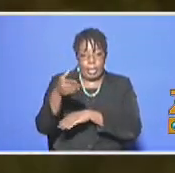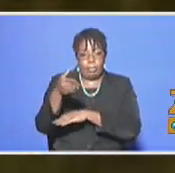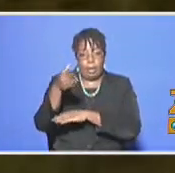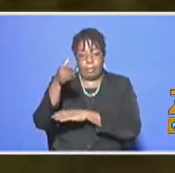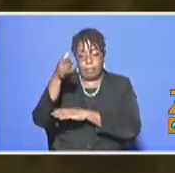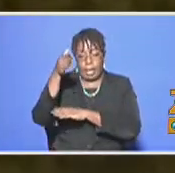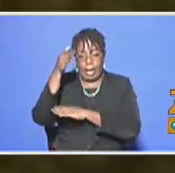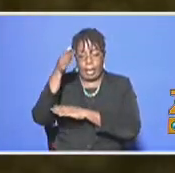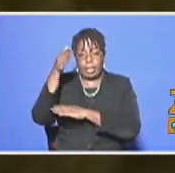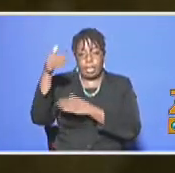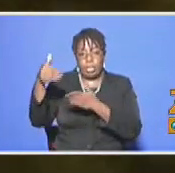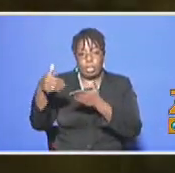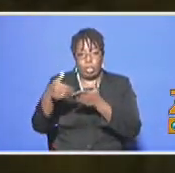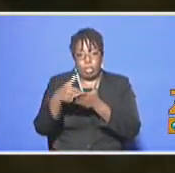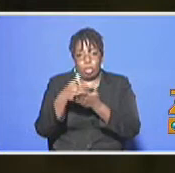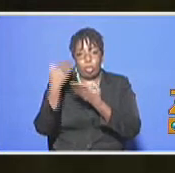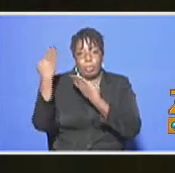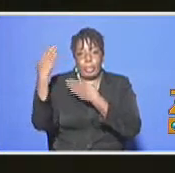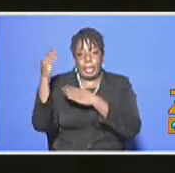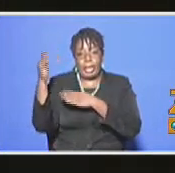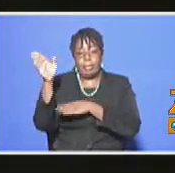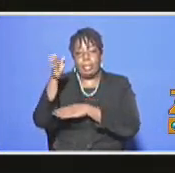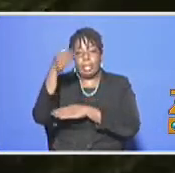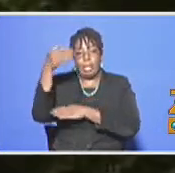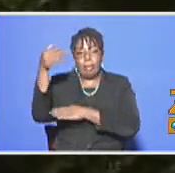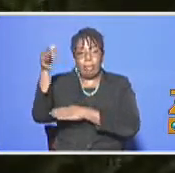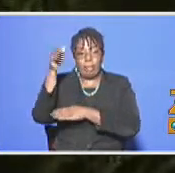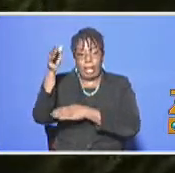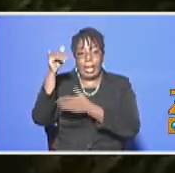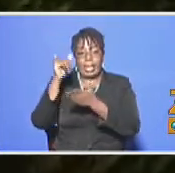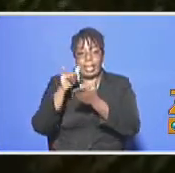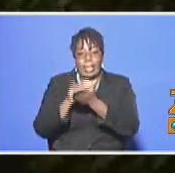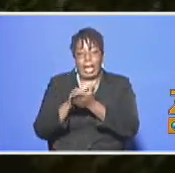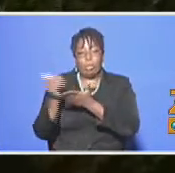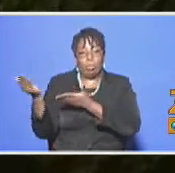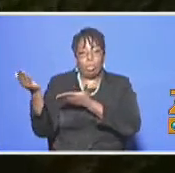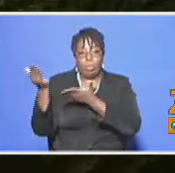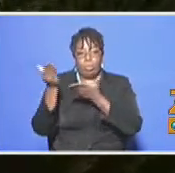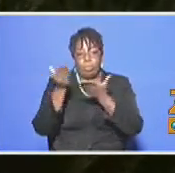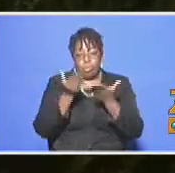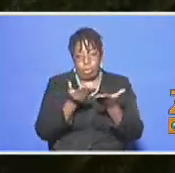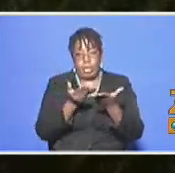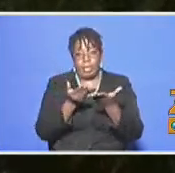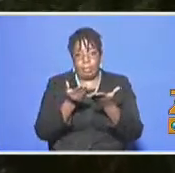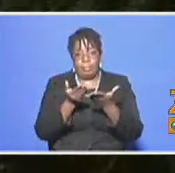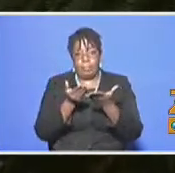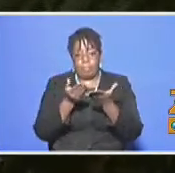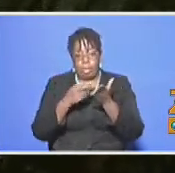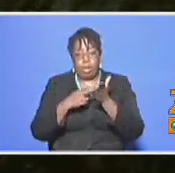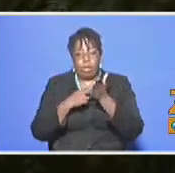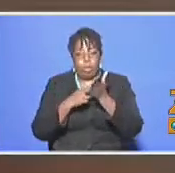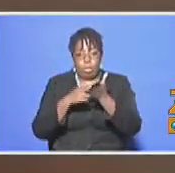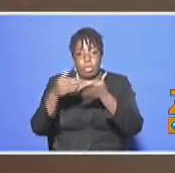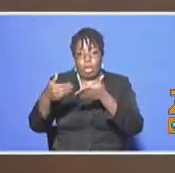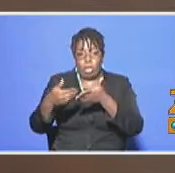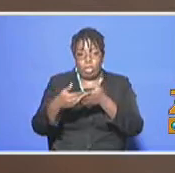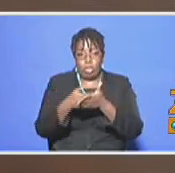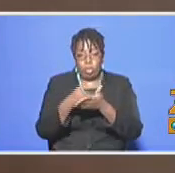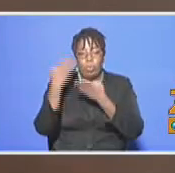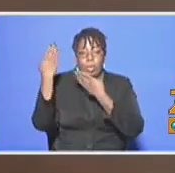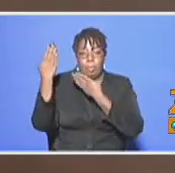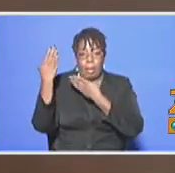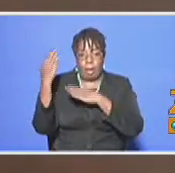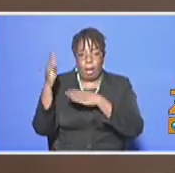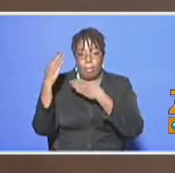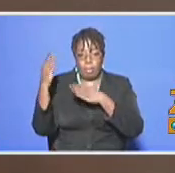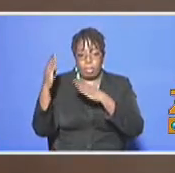Flagstaff, the new Bahamian flag that would bring into symbolic fit a new